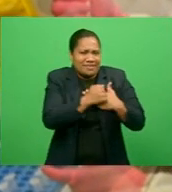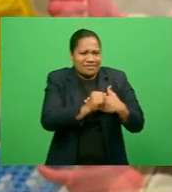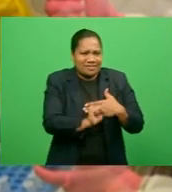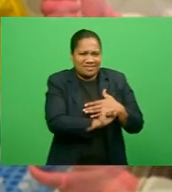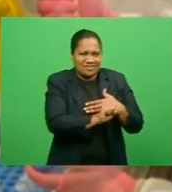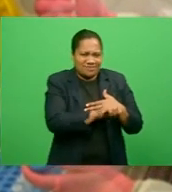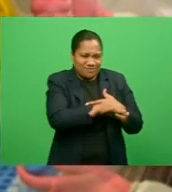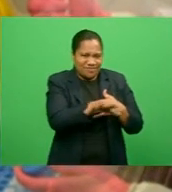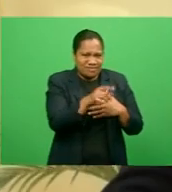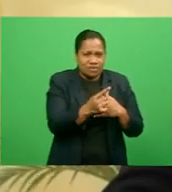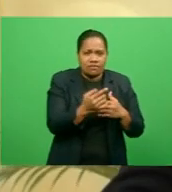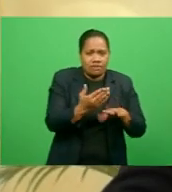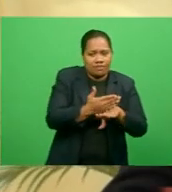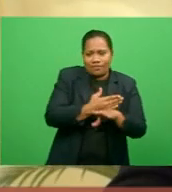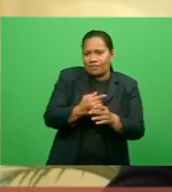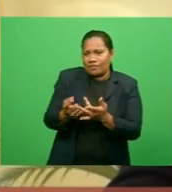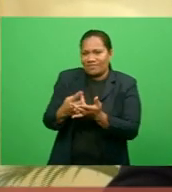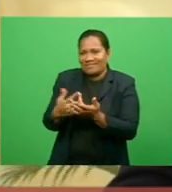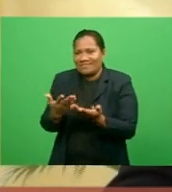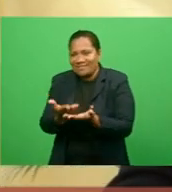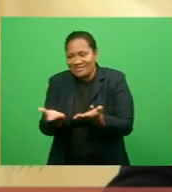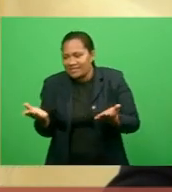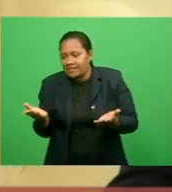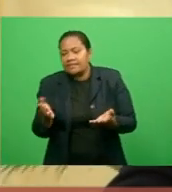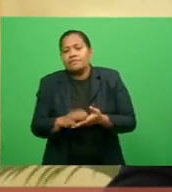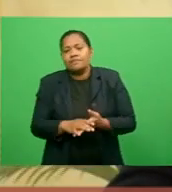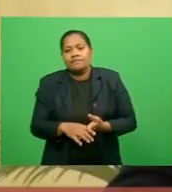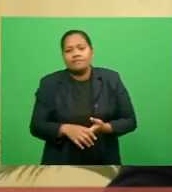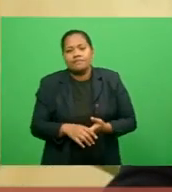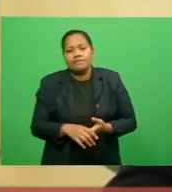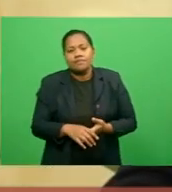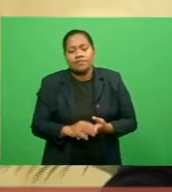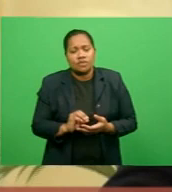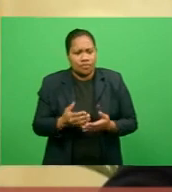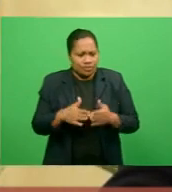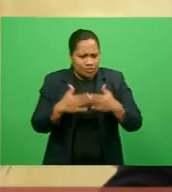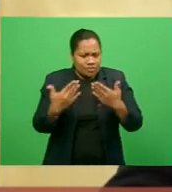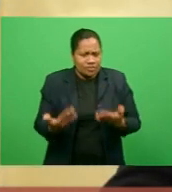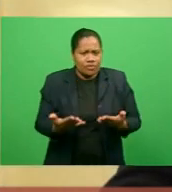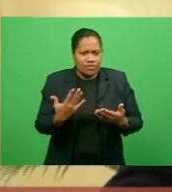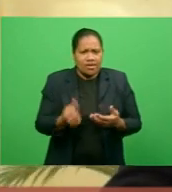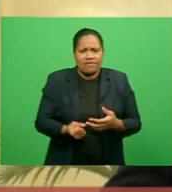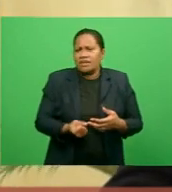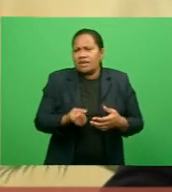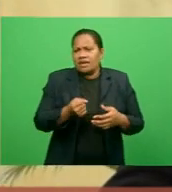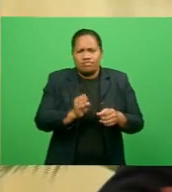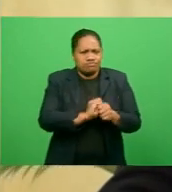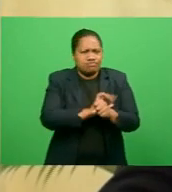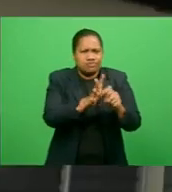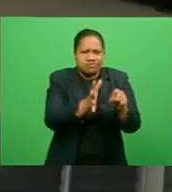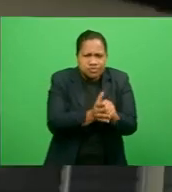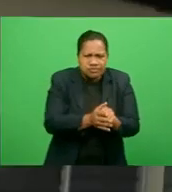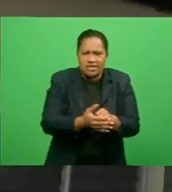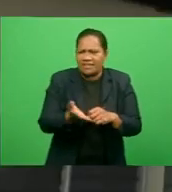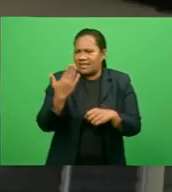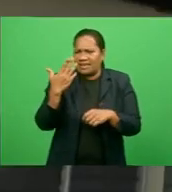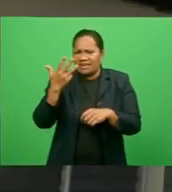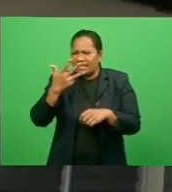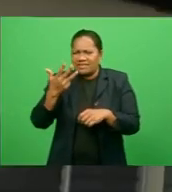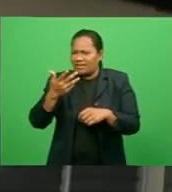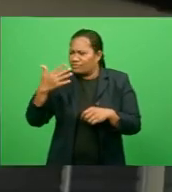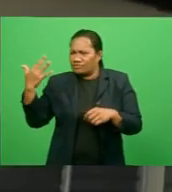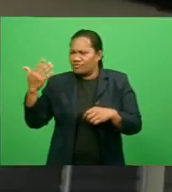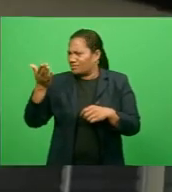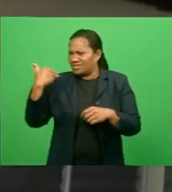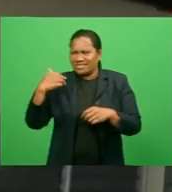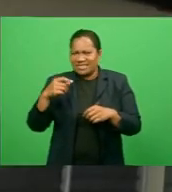in 1875 and the 1918 influenza epidemic scarred into our national consciousness. We knew